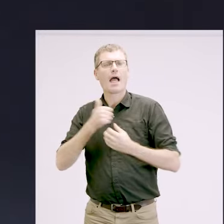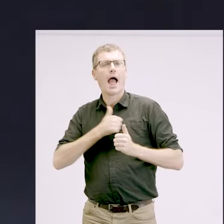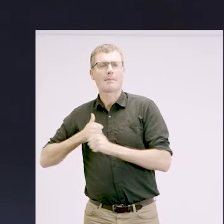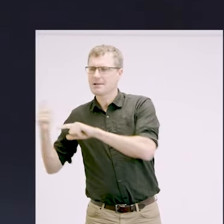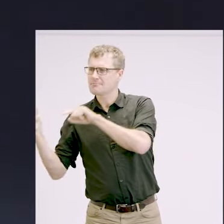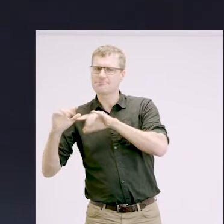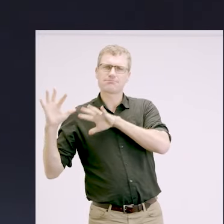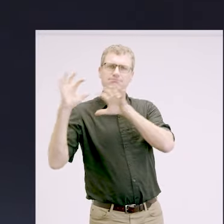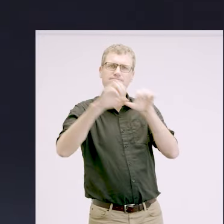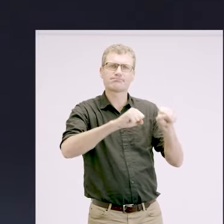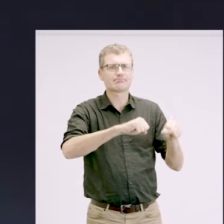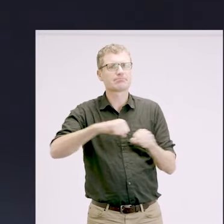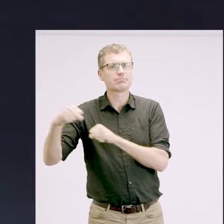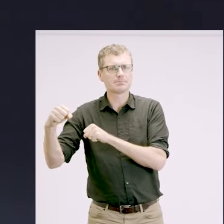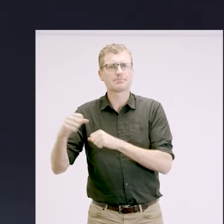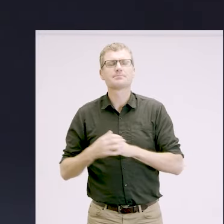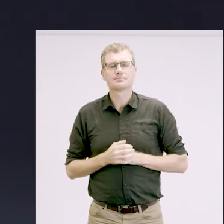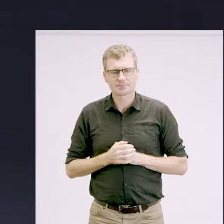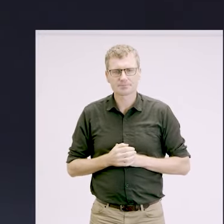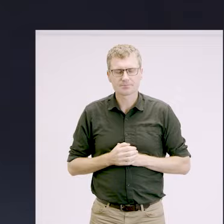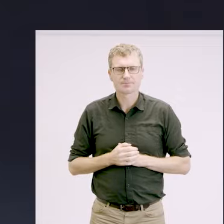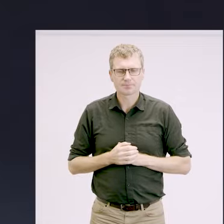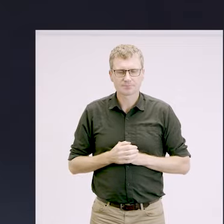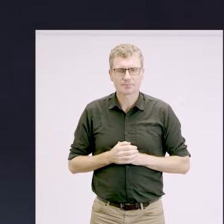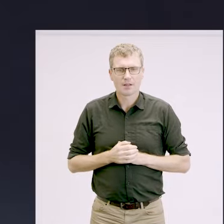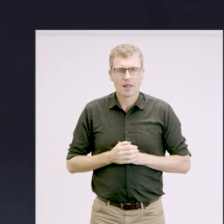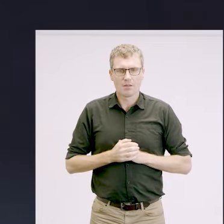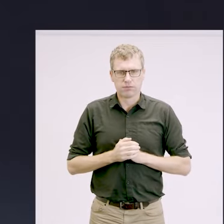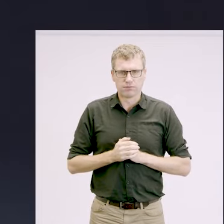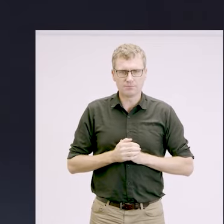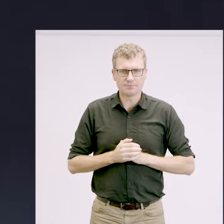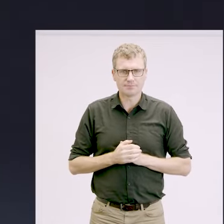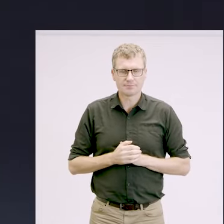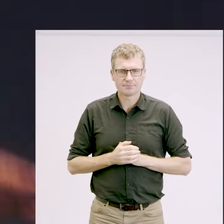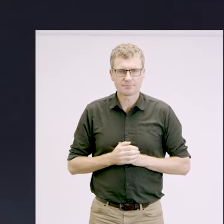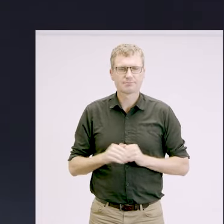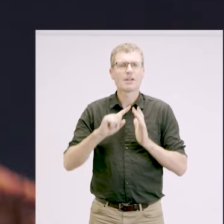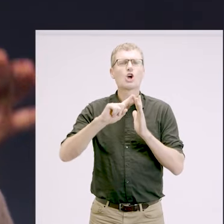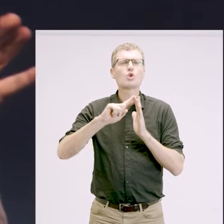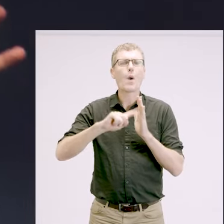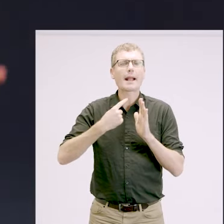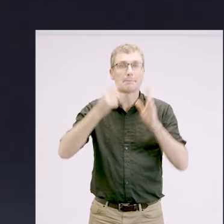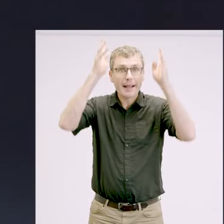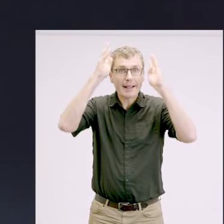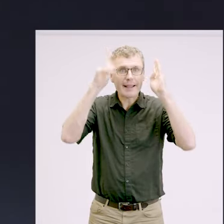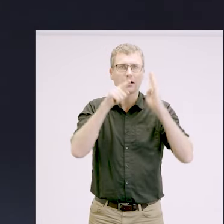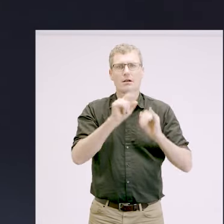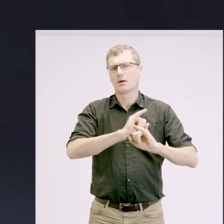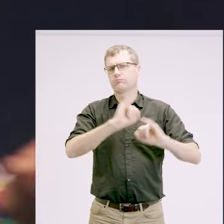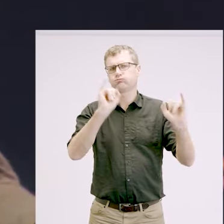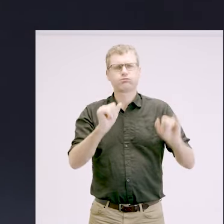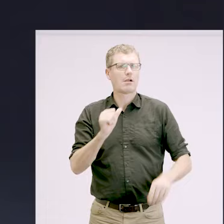took it captive. What the text doesn't tell us, but every Jewish reader of the book of Daniel would know, is that Jehoiakim